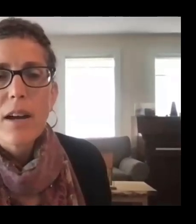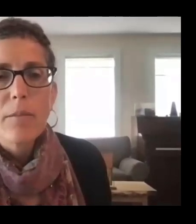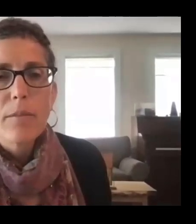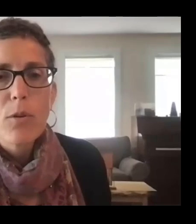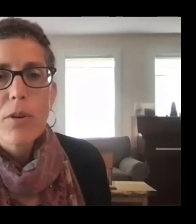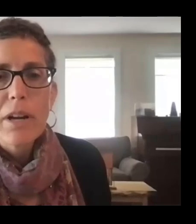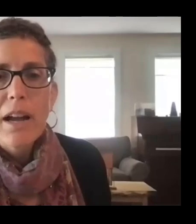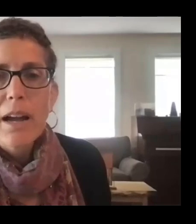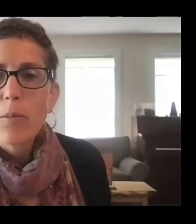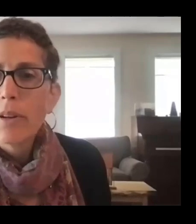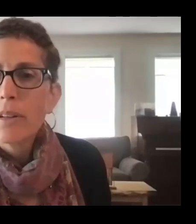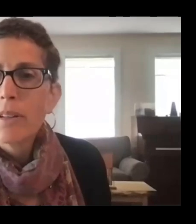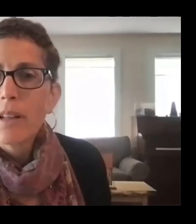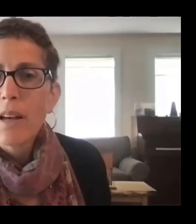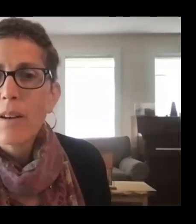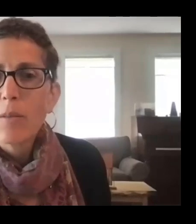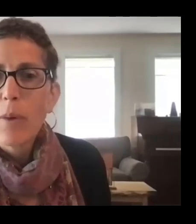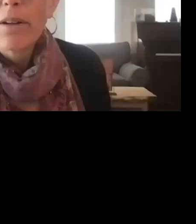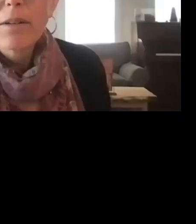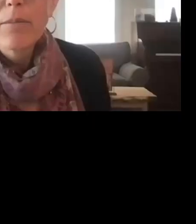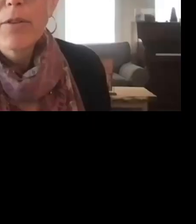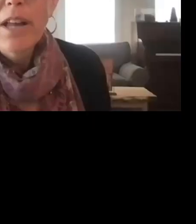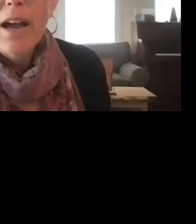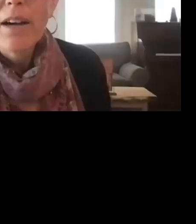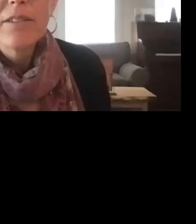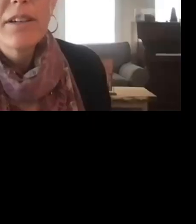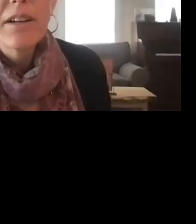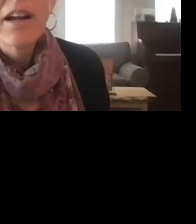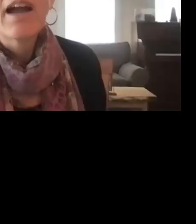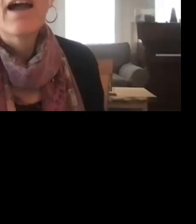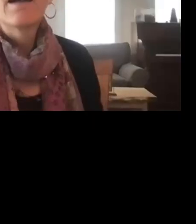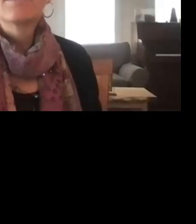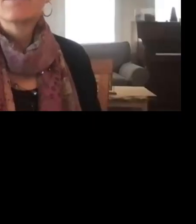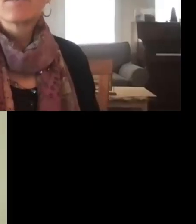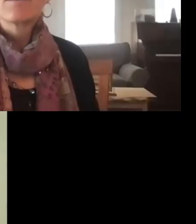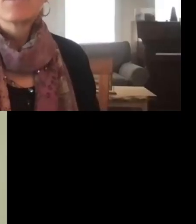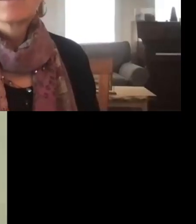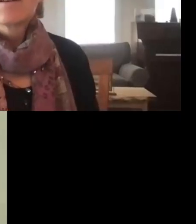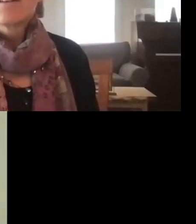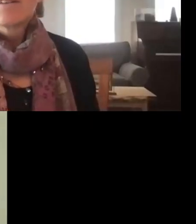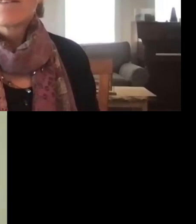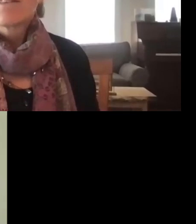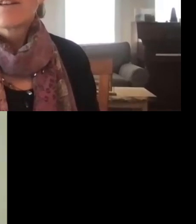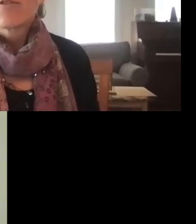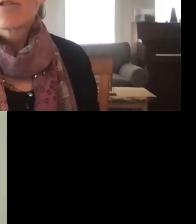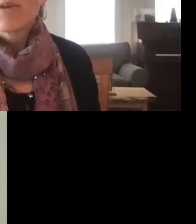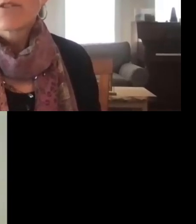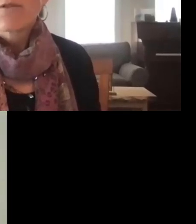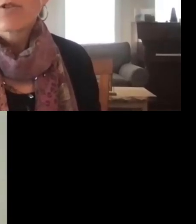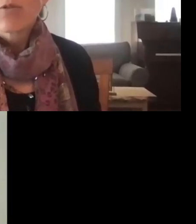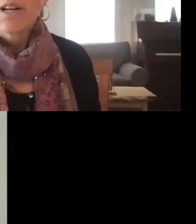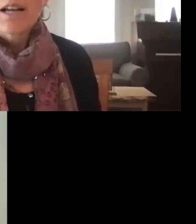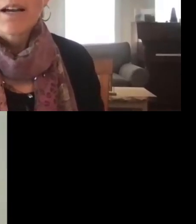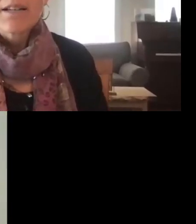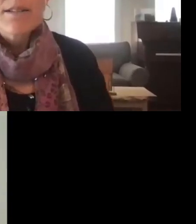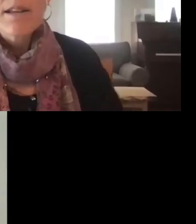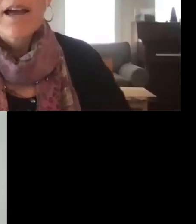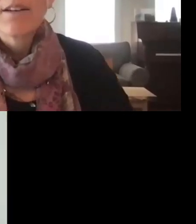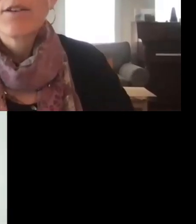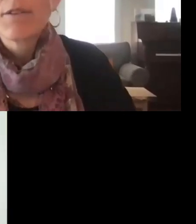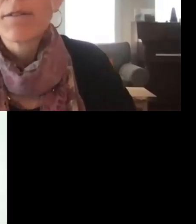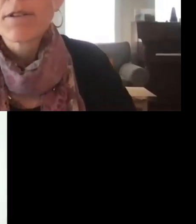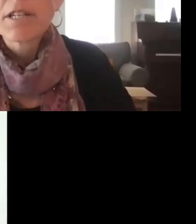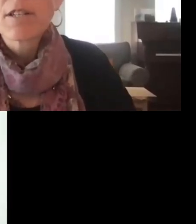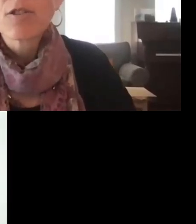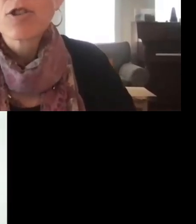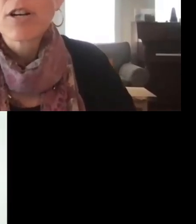And Corey, I will welcome you now. And thank you so much for joining us.